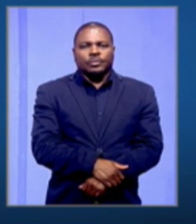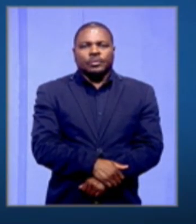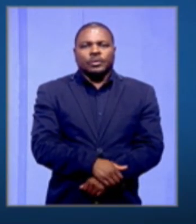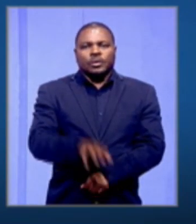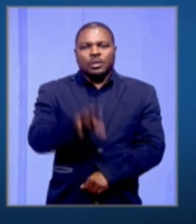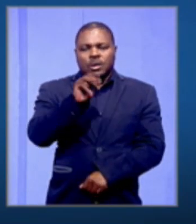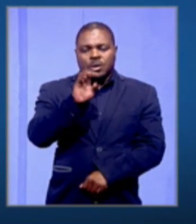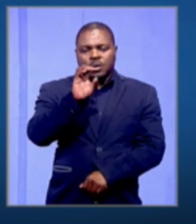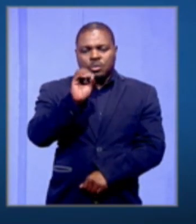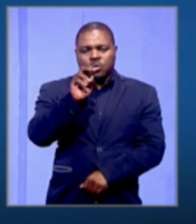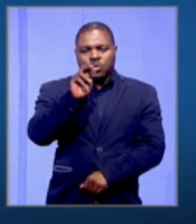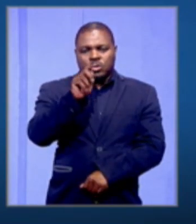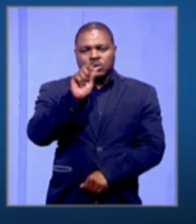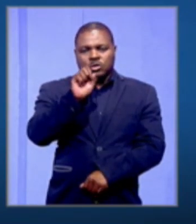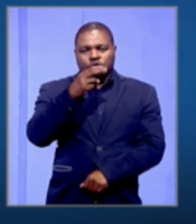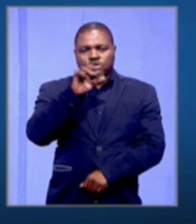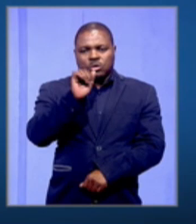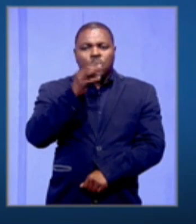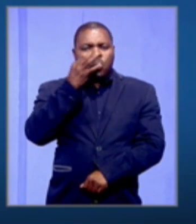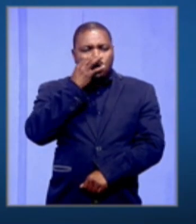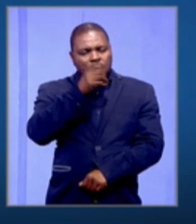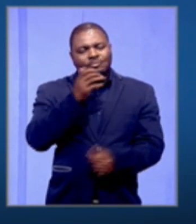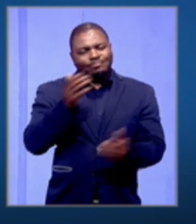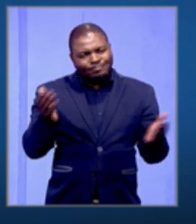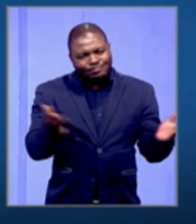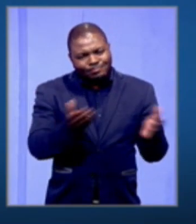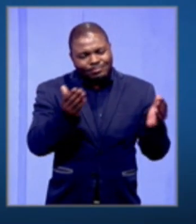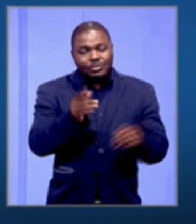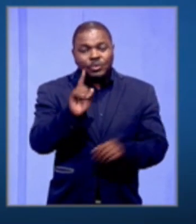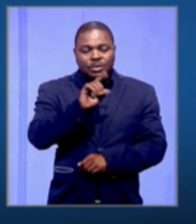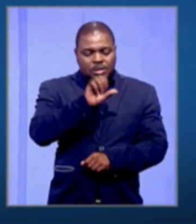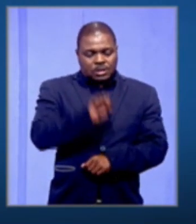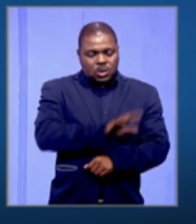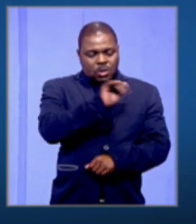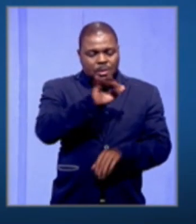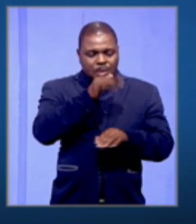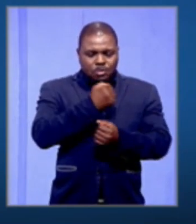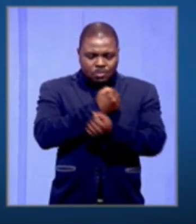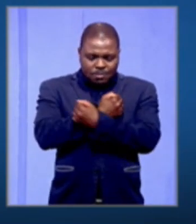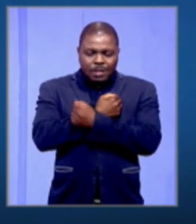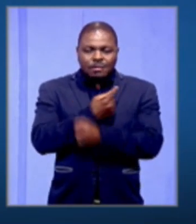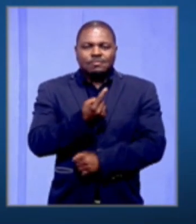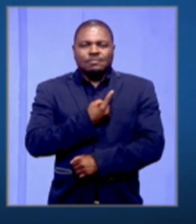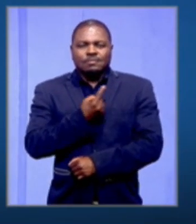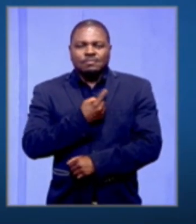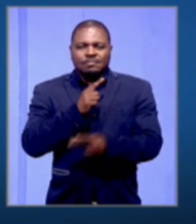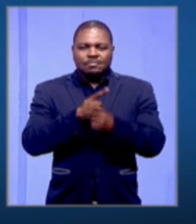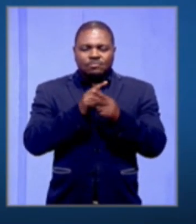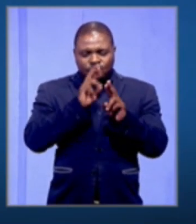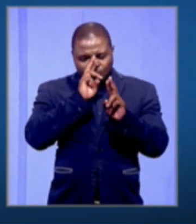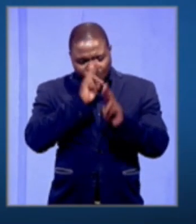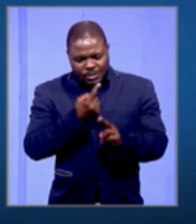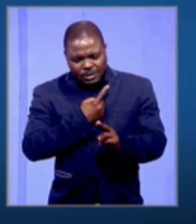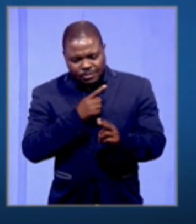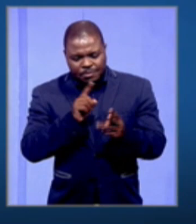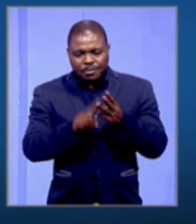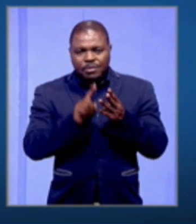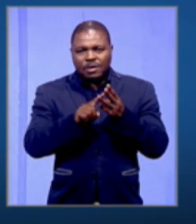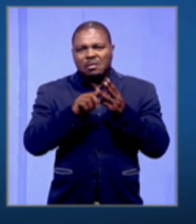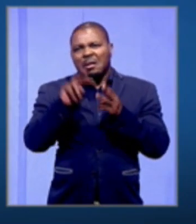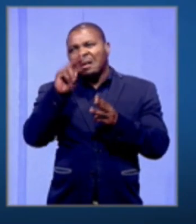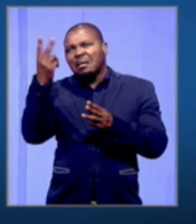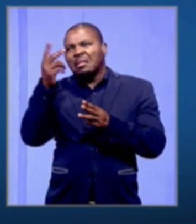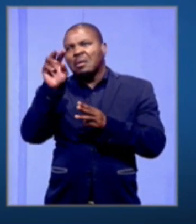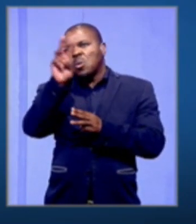Setabo Montšha o re ke tlhotlheletso gore maAforika Borwa a ithate, ba itlhomphe, ba se metswe ke mekgwa